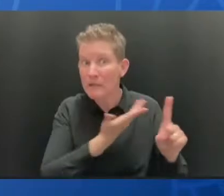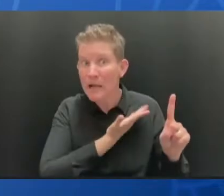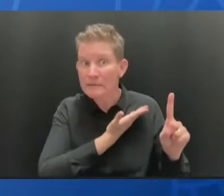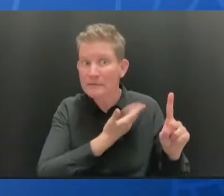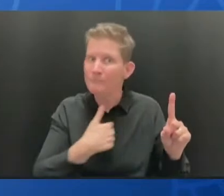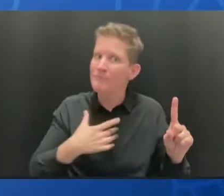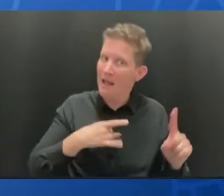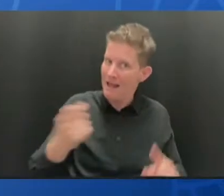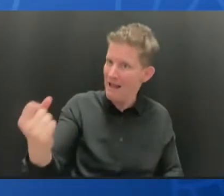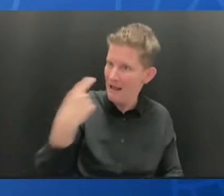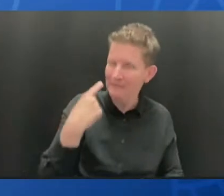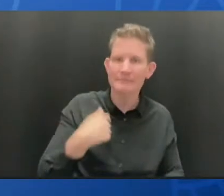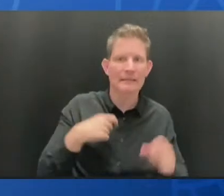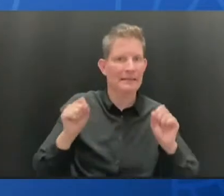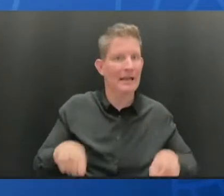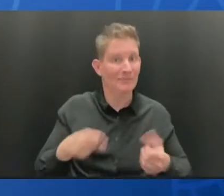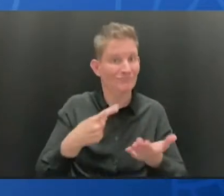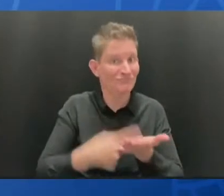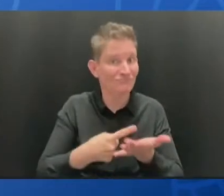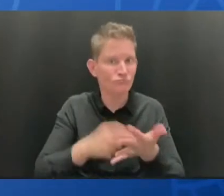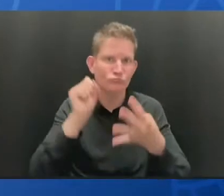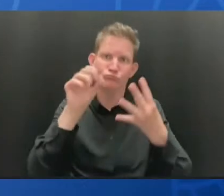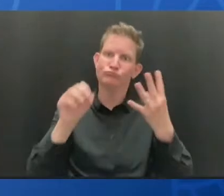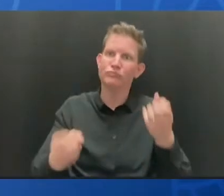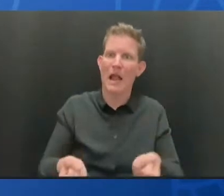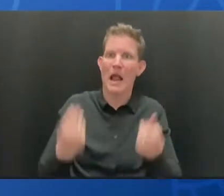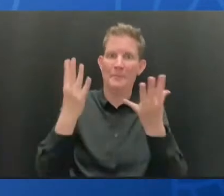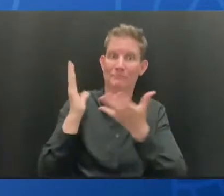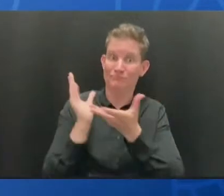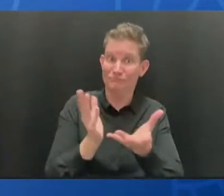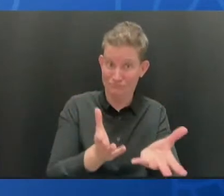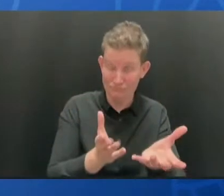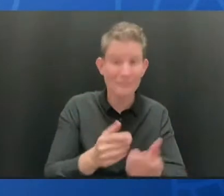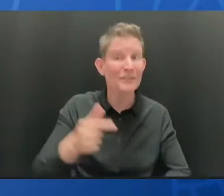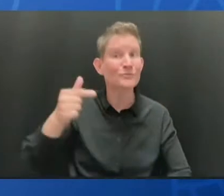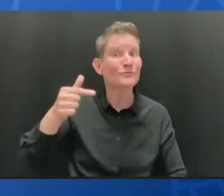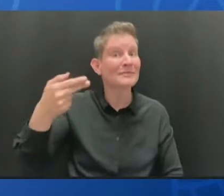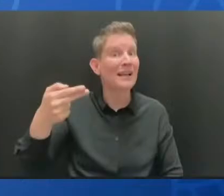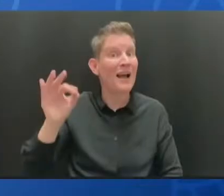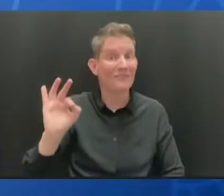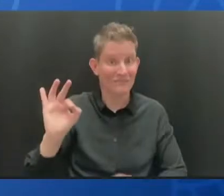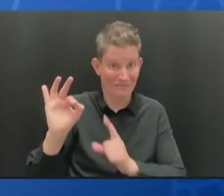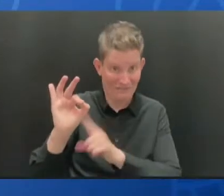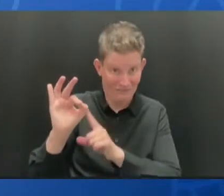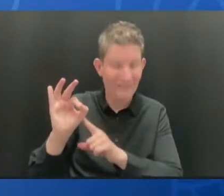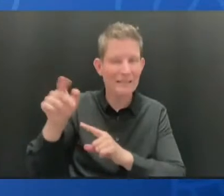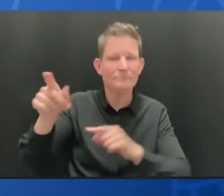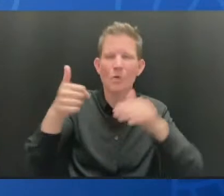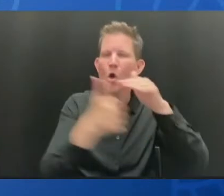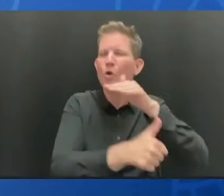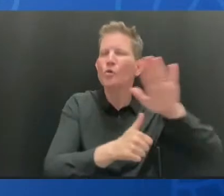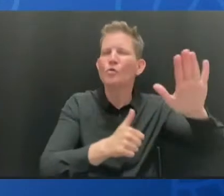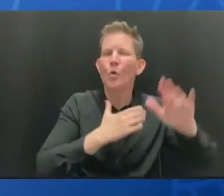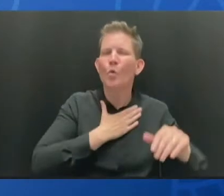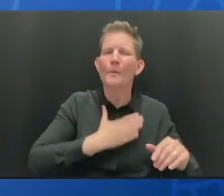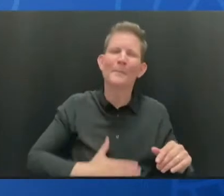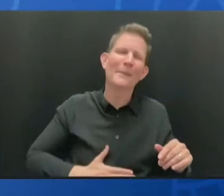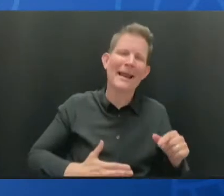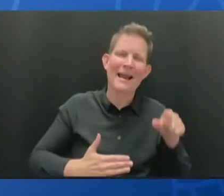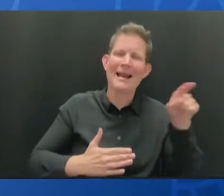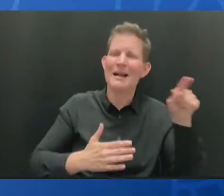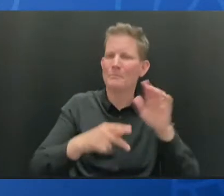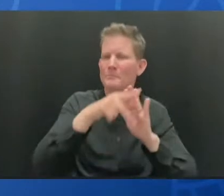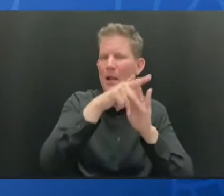that are going in. The Gaza Humanitarian Foundation, under the humanitarian principles of independence and impartiality, has